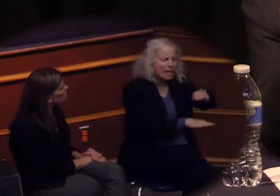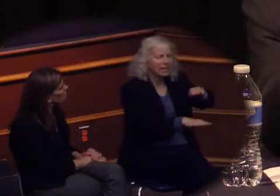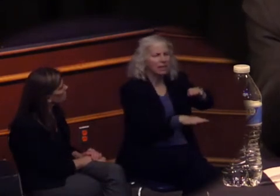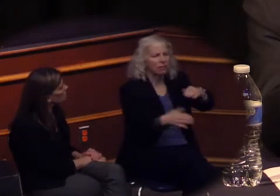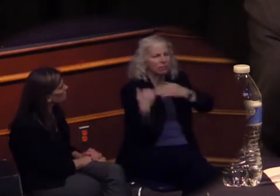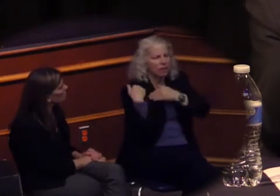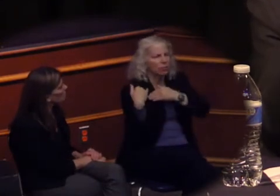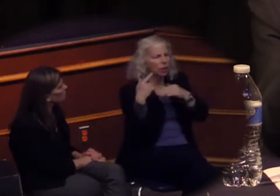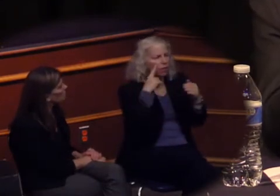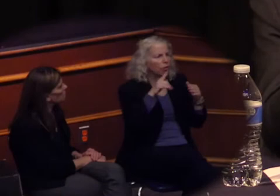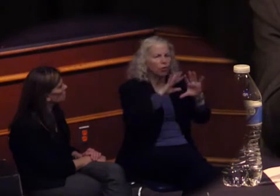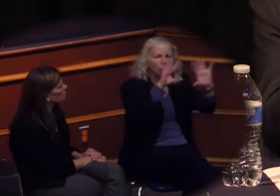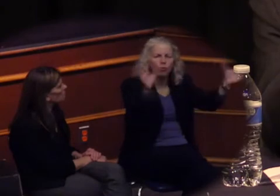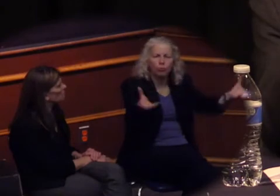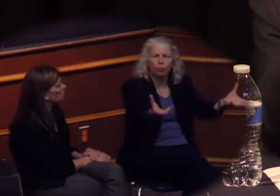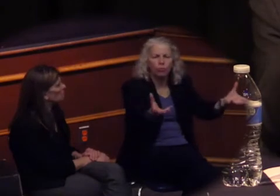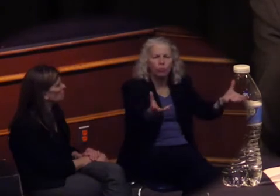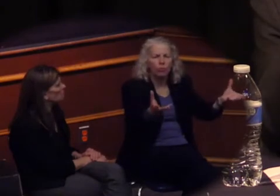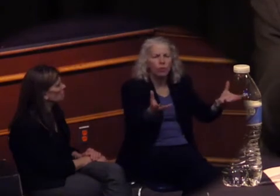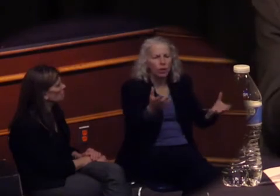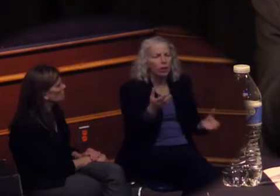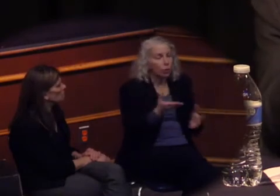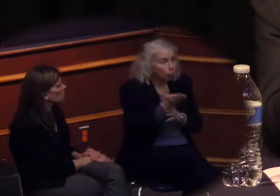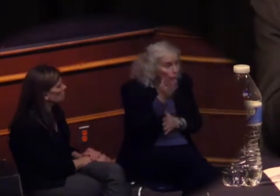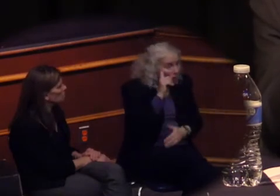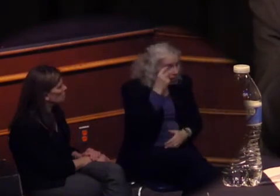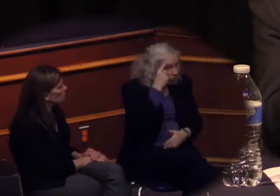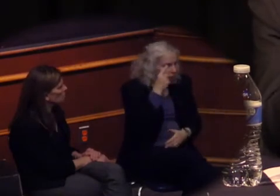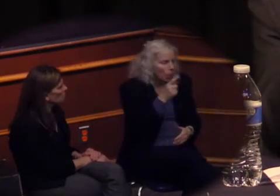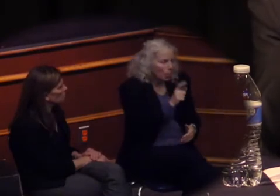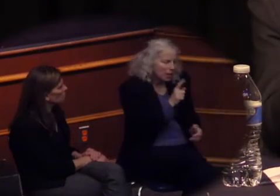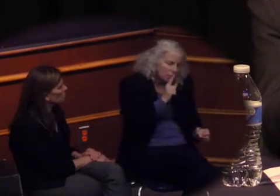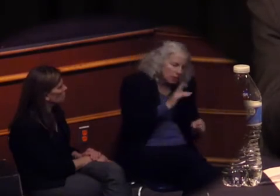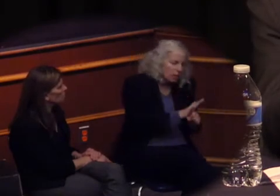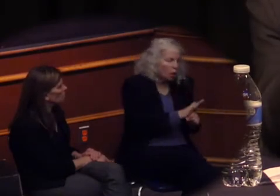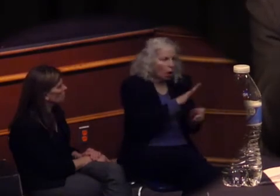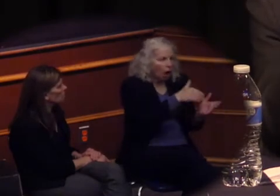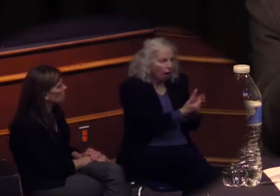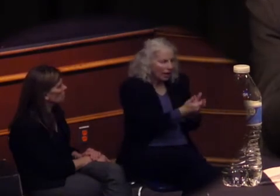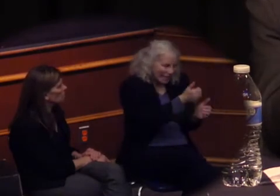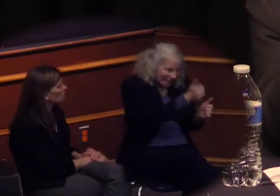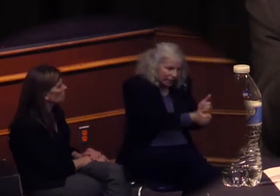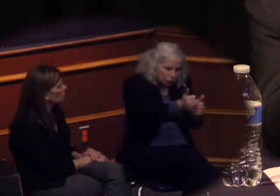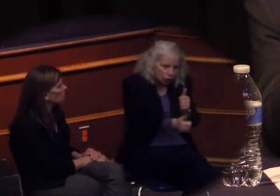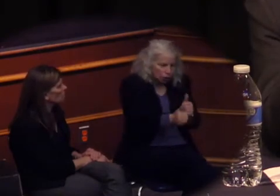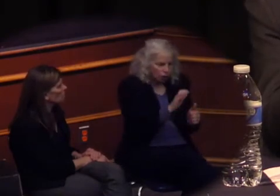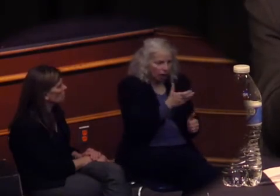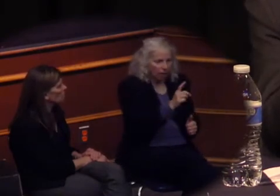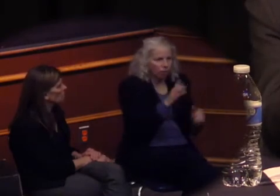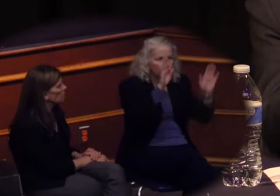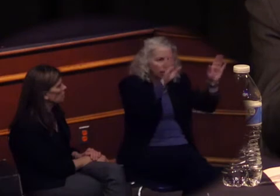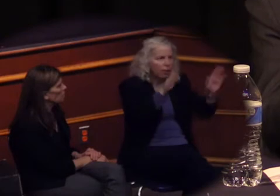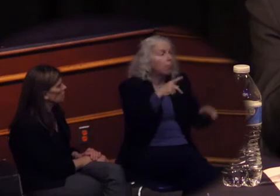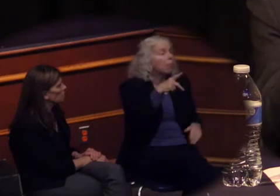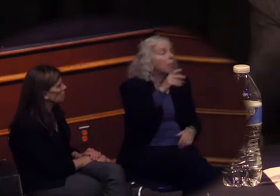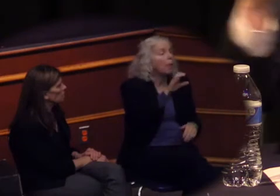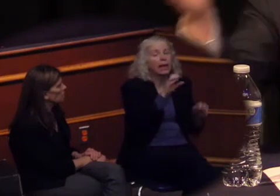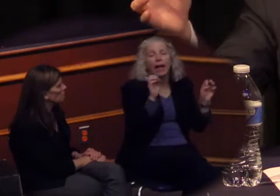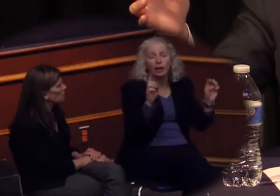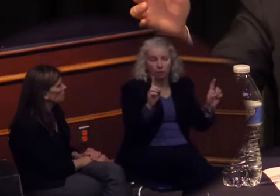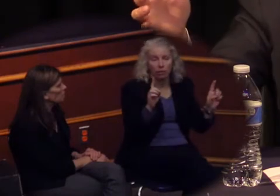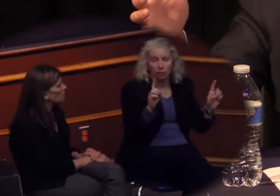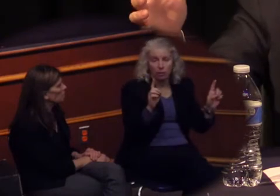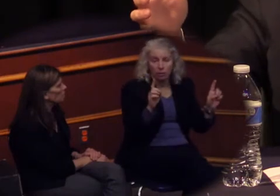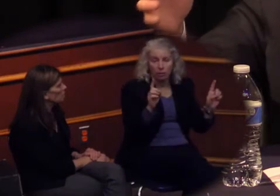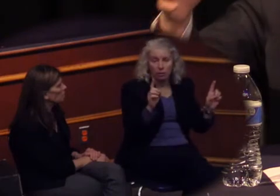collectively through government is to ensure that every single child has access to a great public education. We cannot